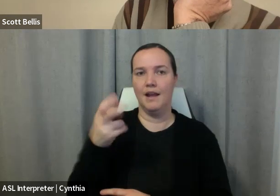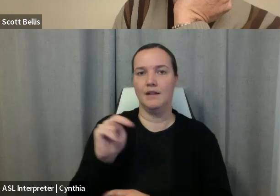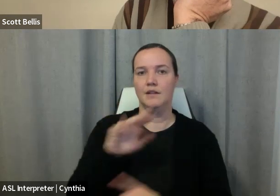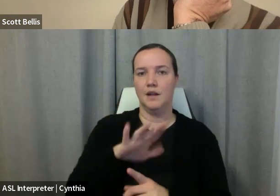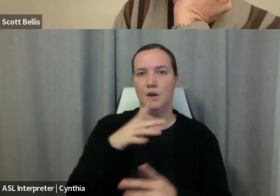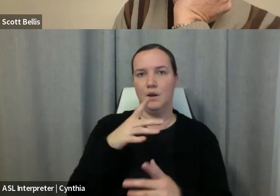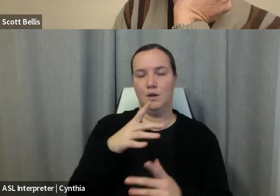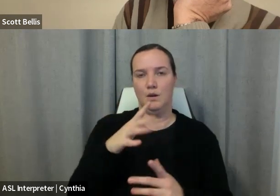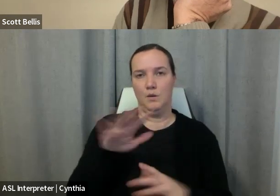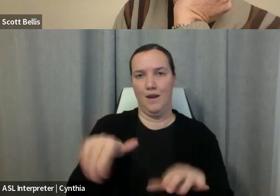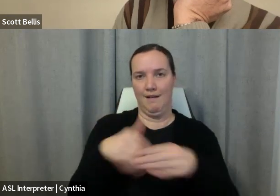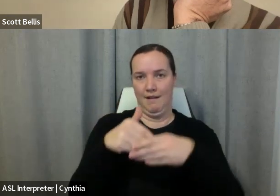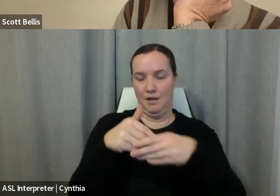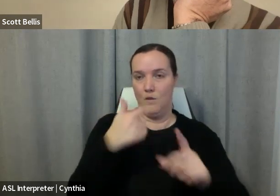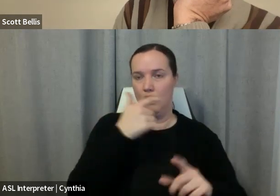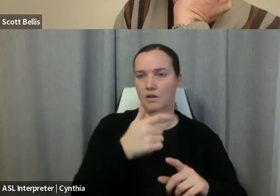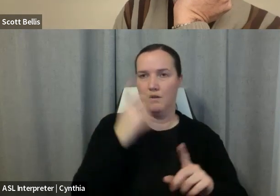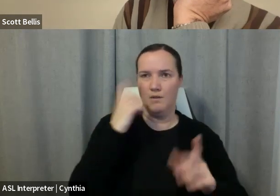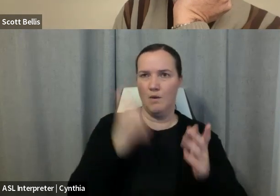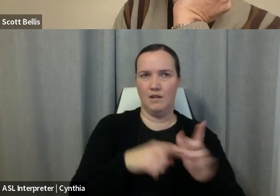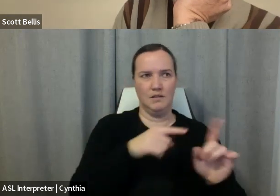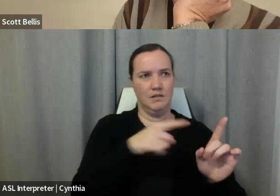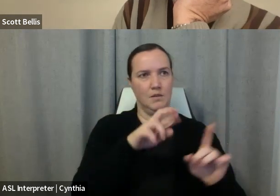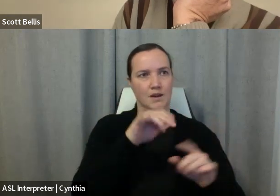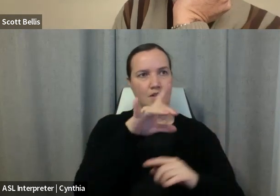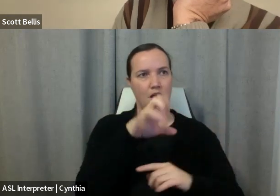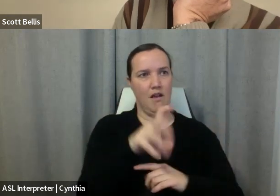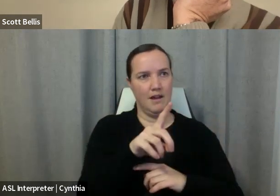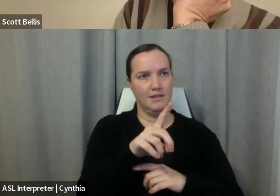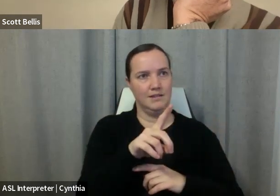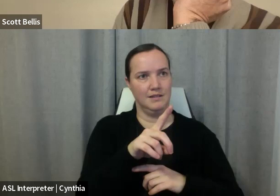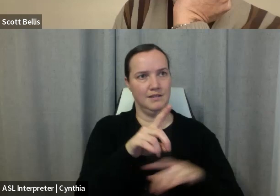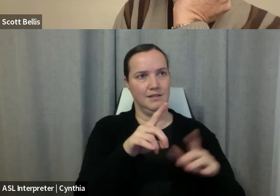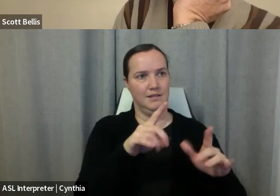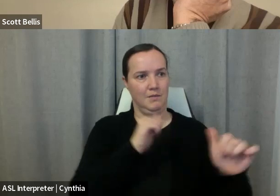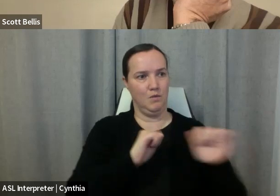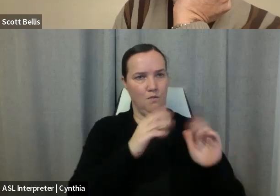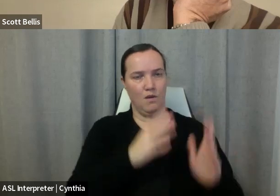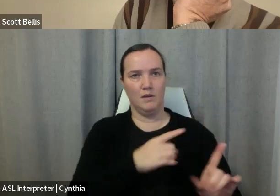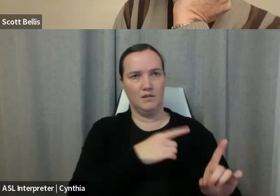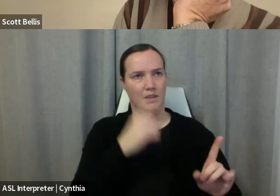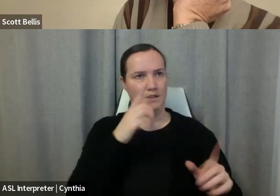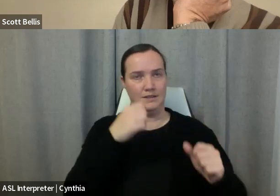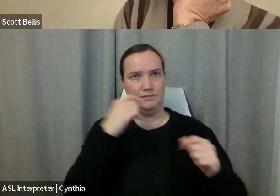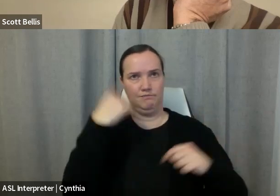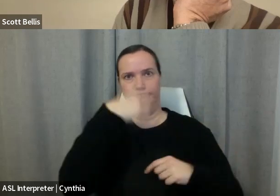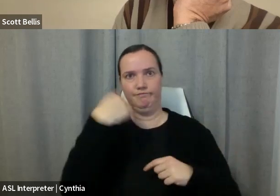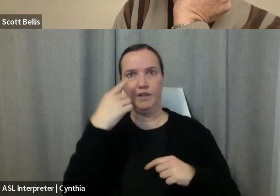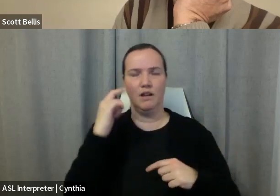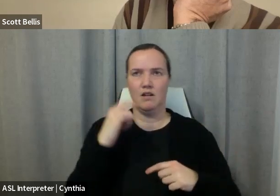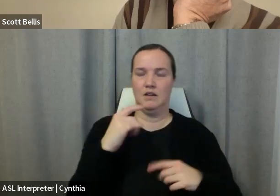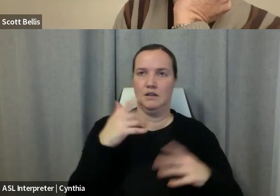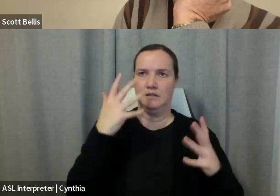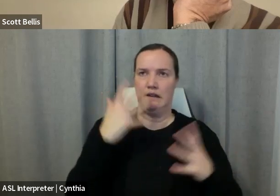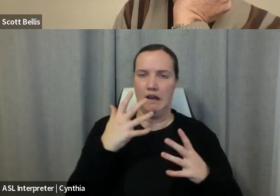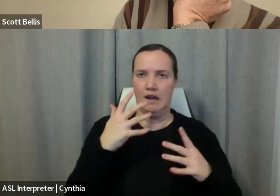racialized cast. Their expressions range from disdain to anger. How do you feel? What do you do next? And I think this